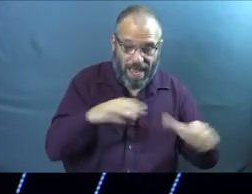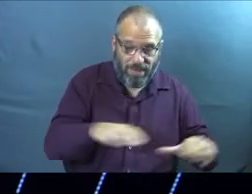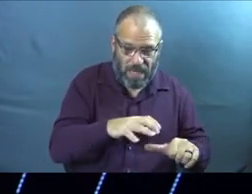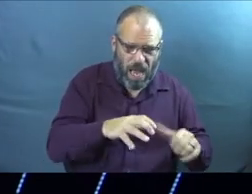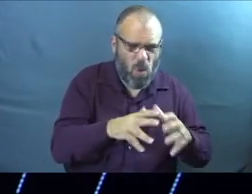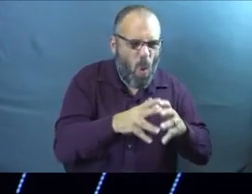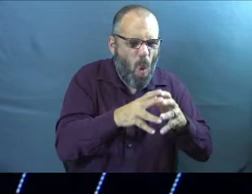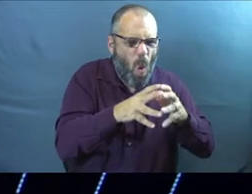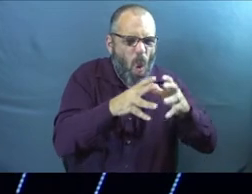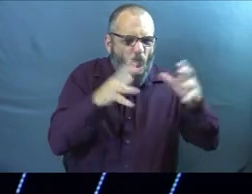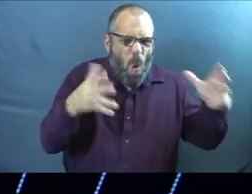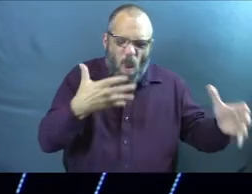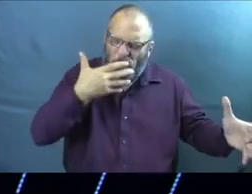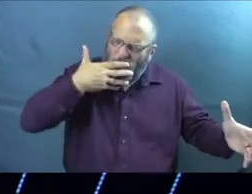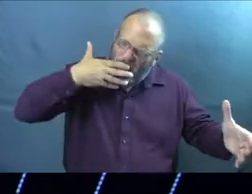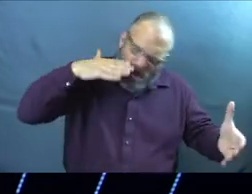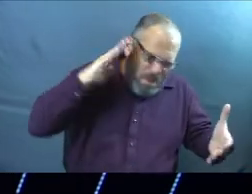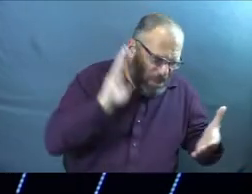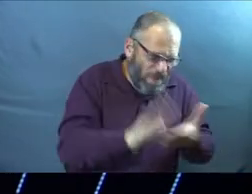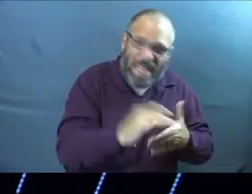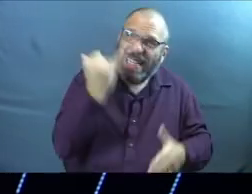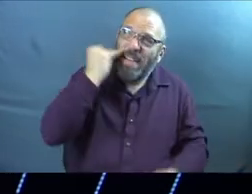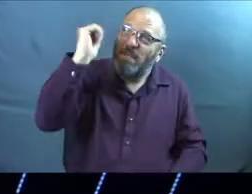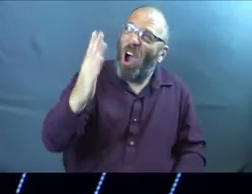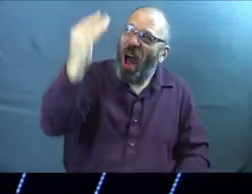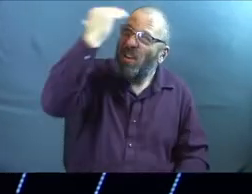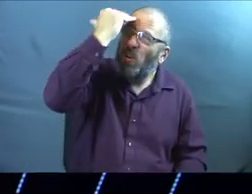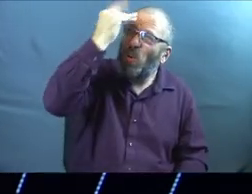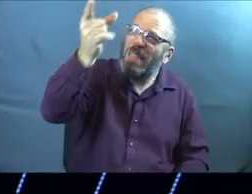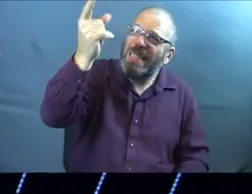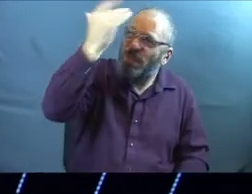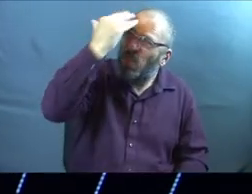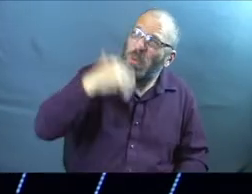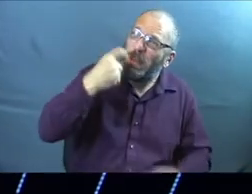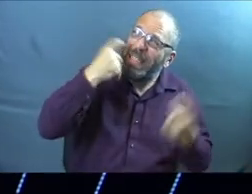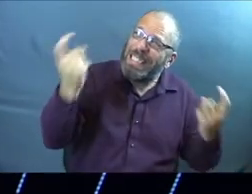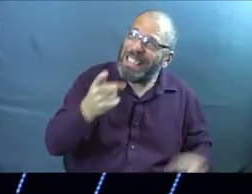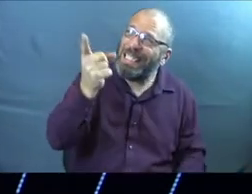is too bad. If only God knew, right?